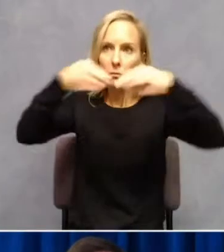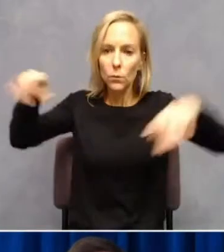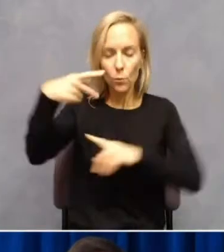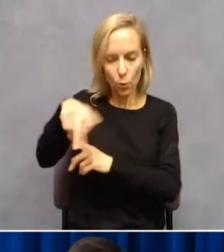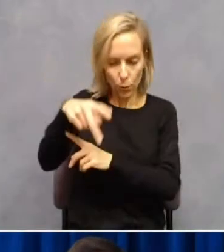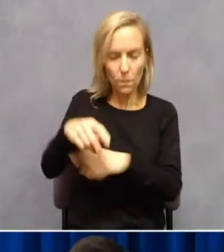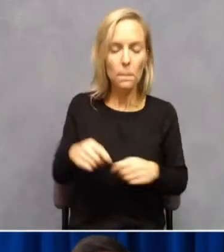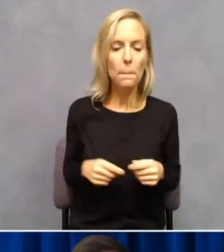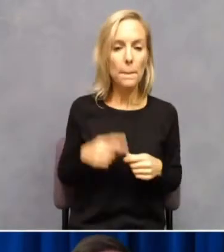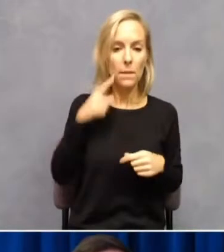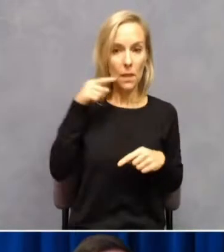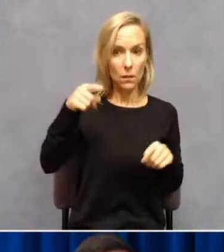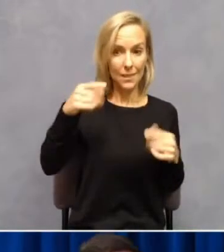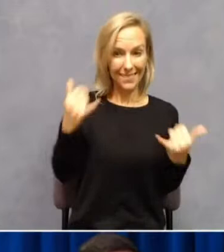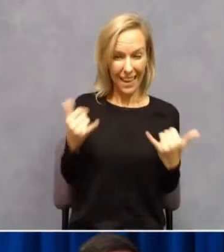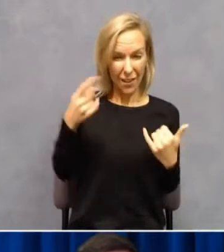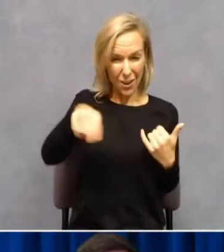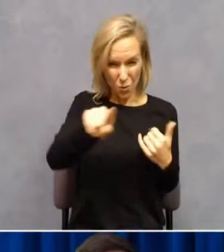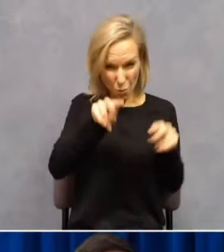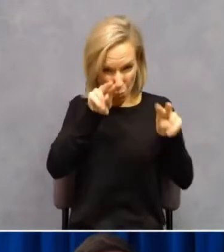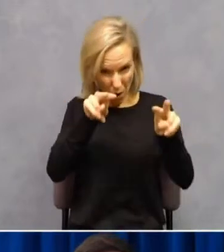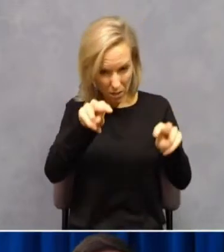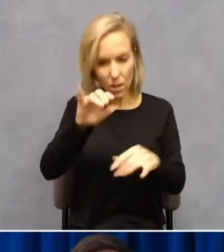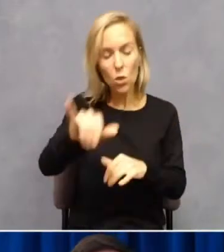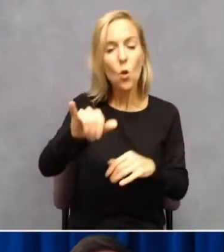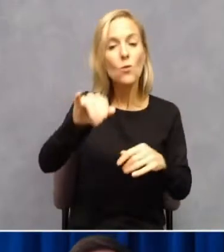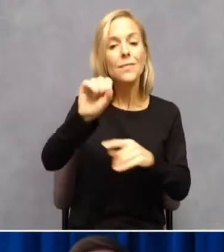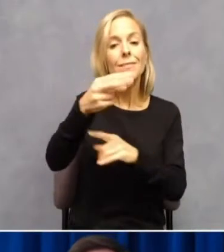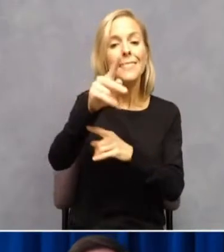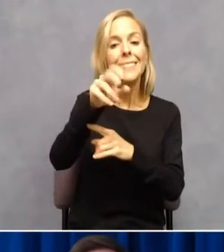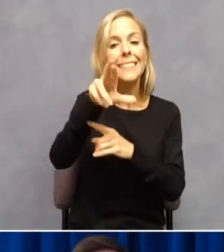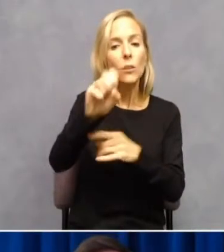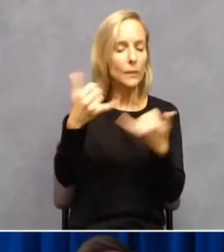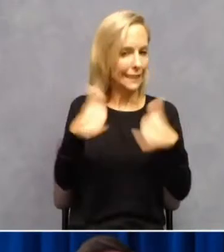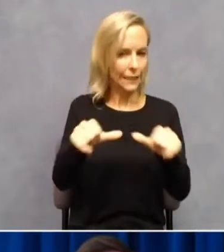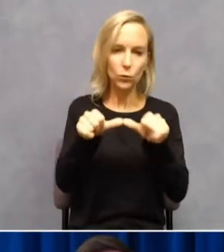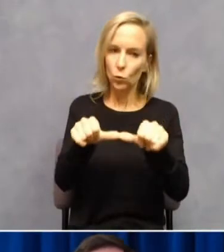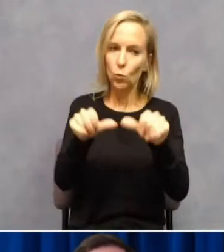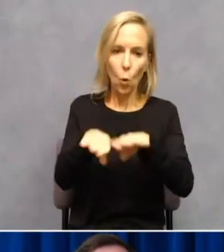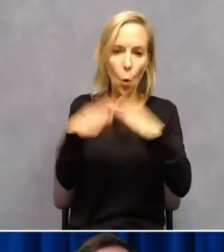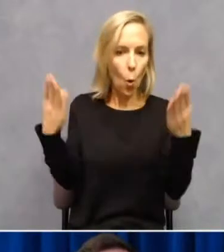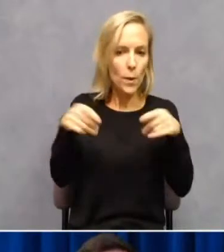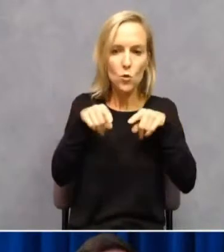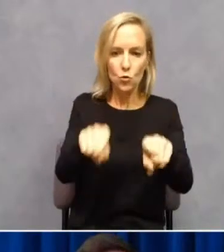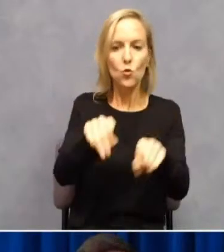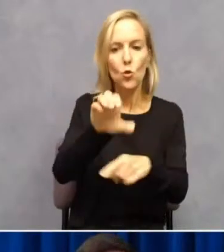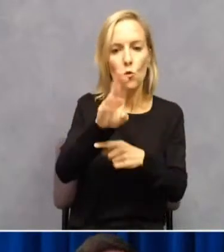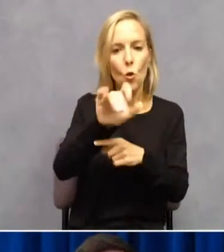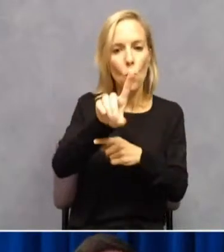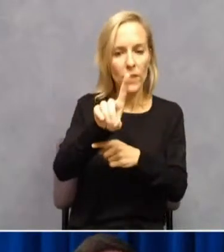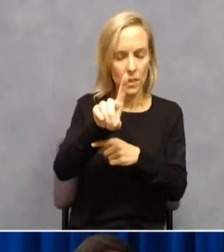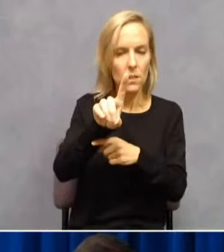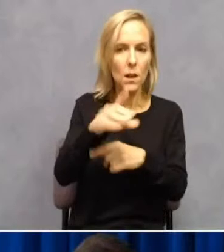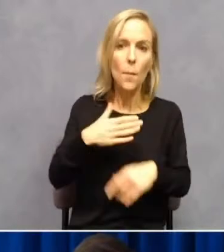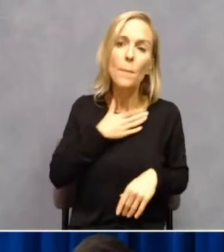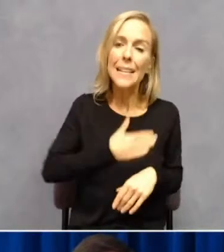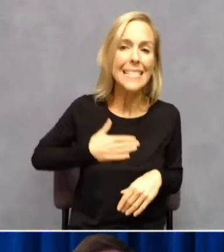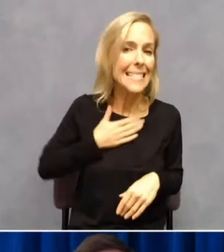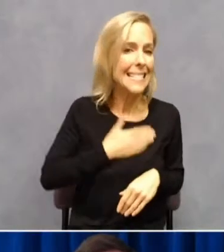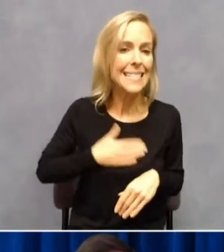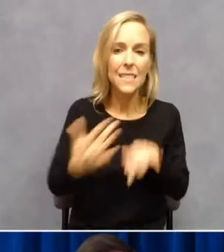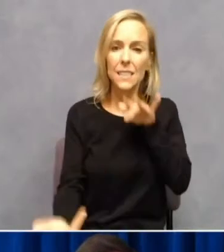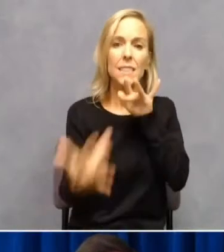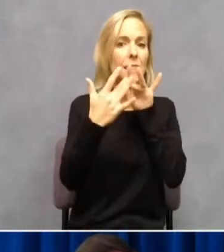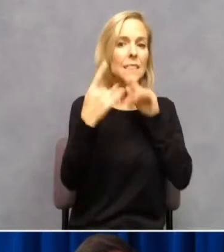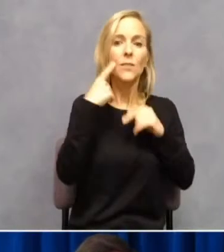are open. They are still operating during COVID. They can keep you safe. And please reach out if you need help. We care about